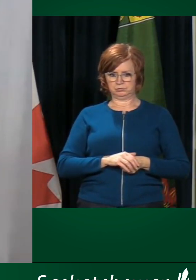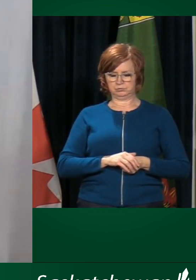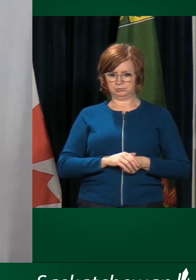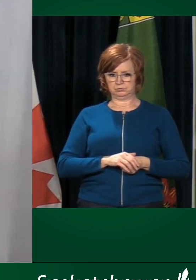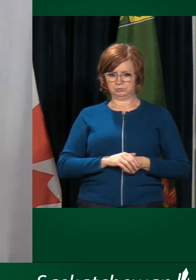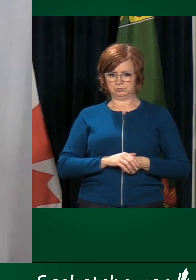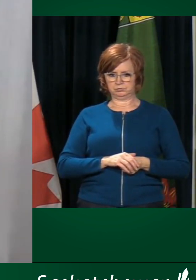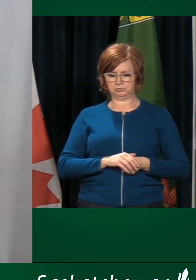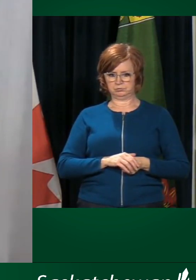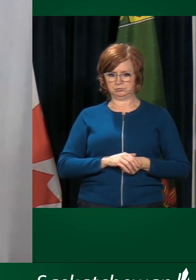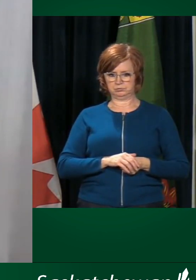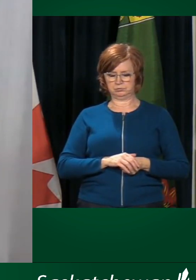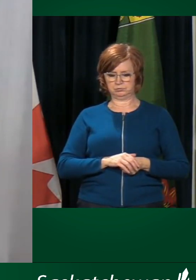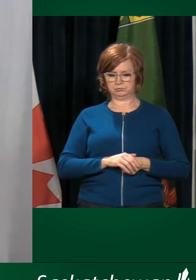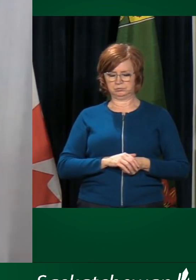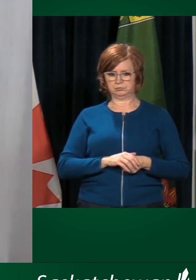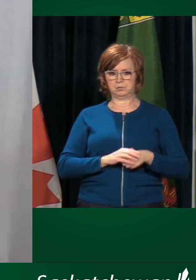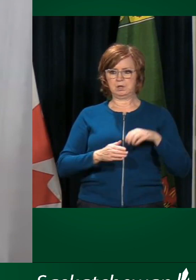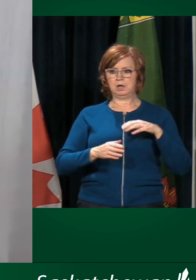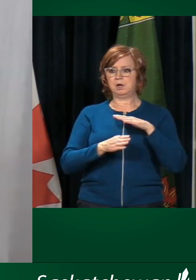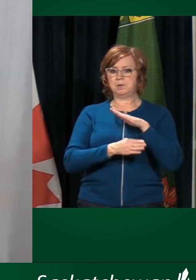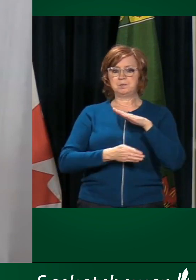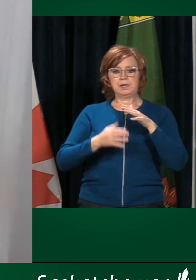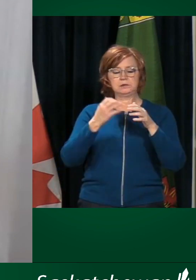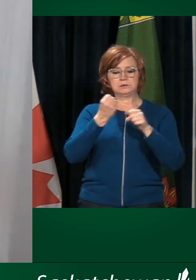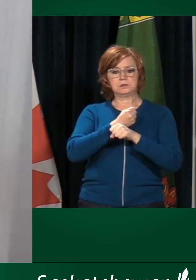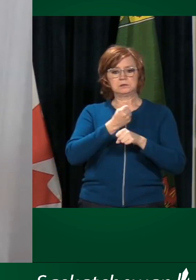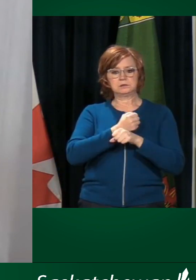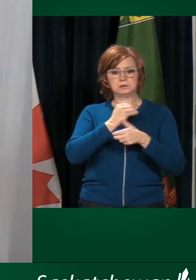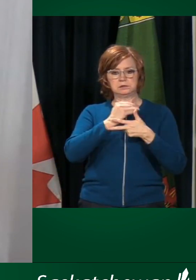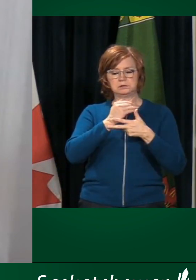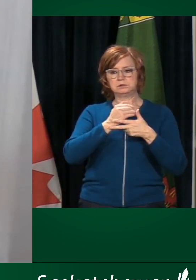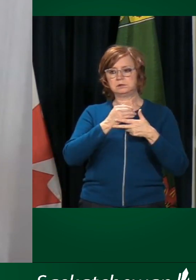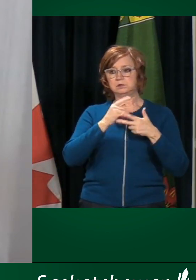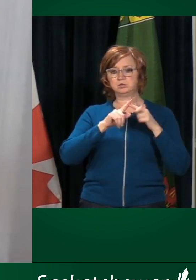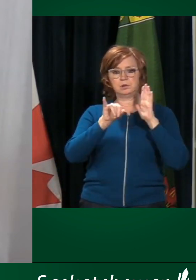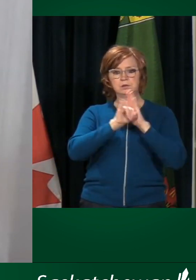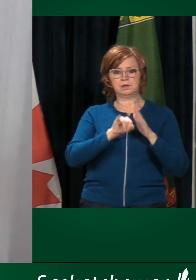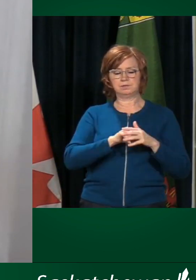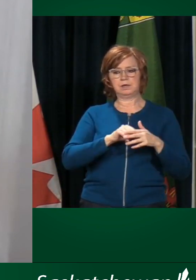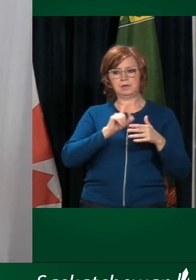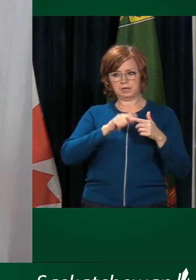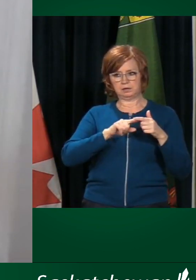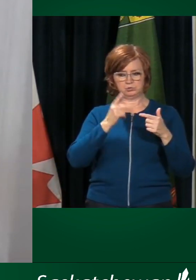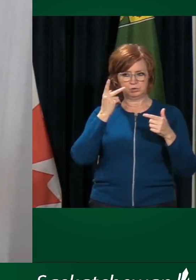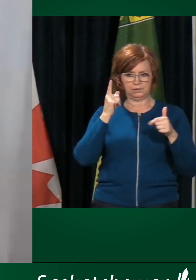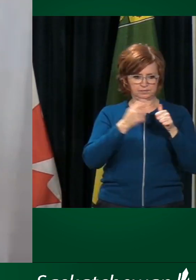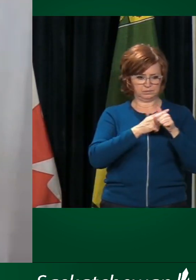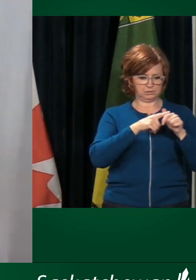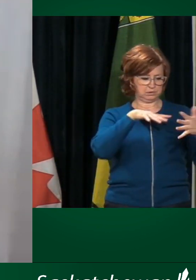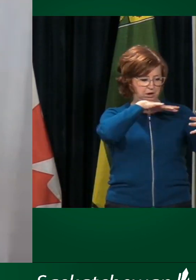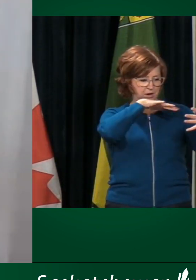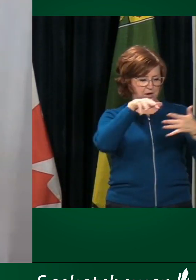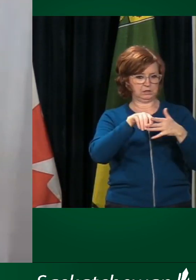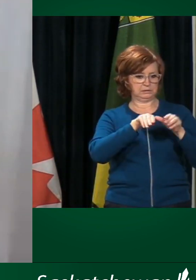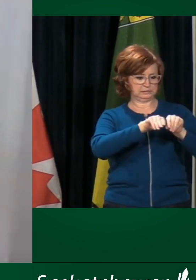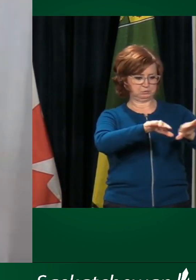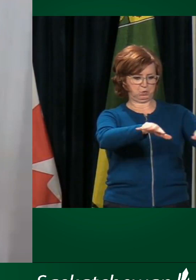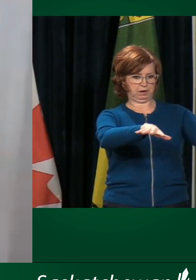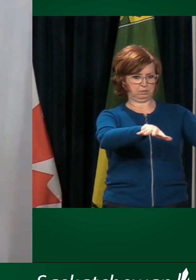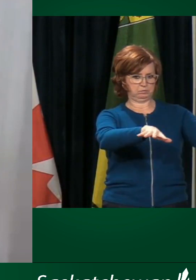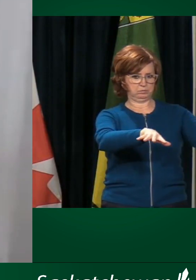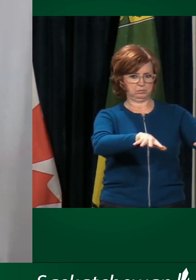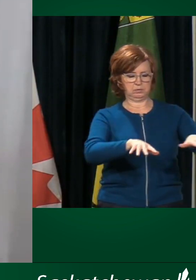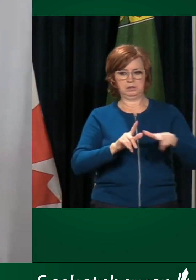R0 is. The challenge with that is that you have to look at how it spreads before interventions are put in place. And